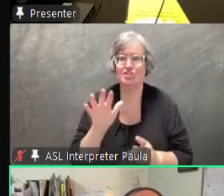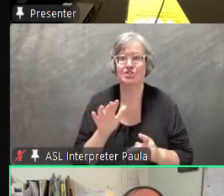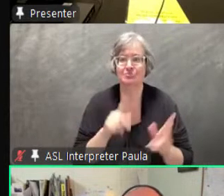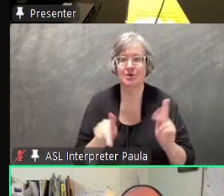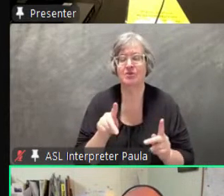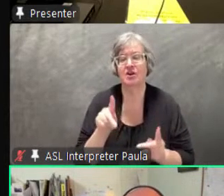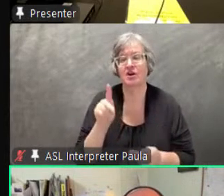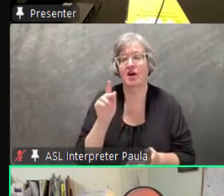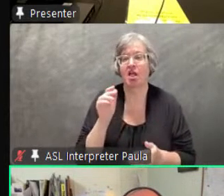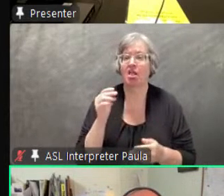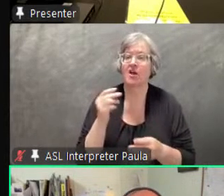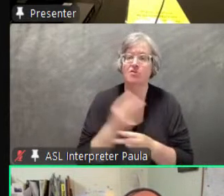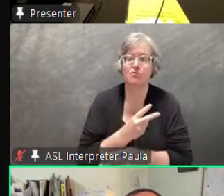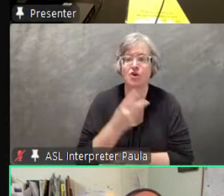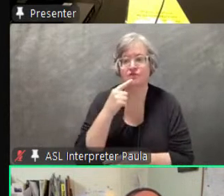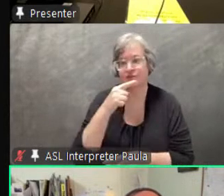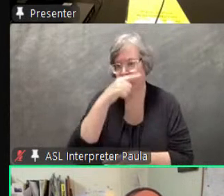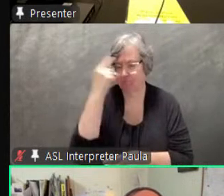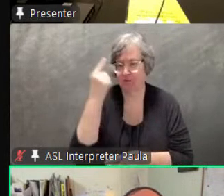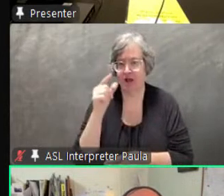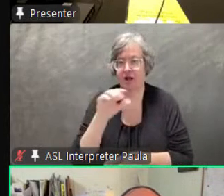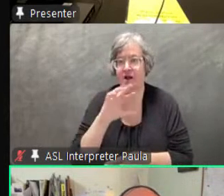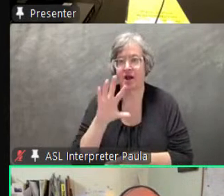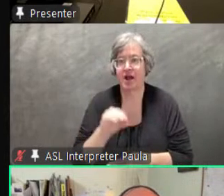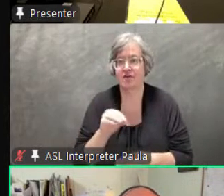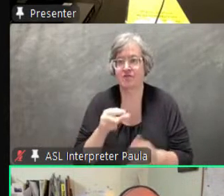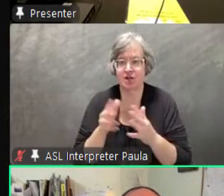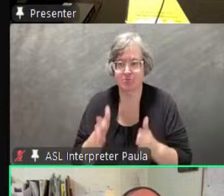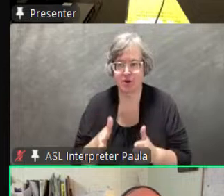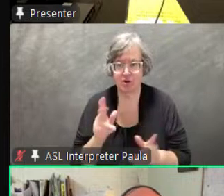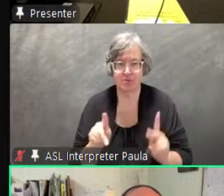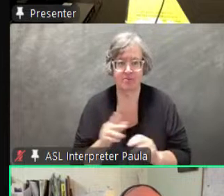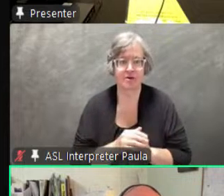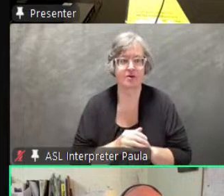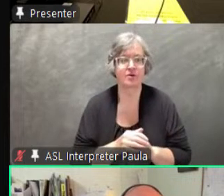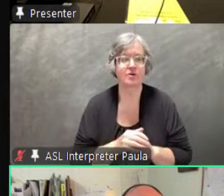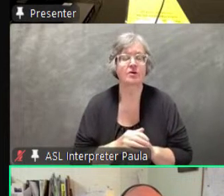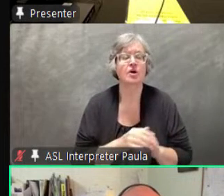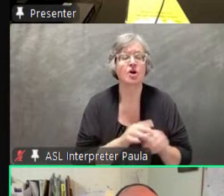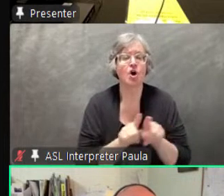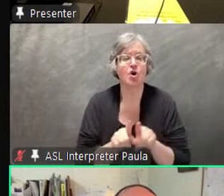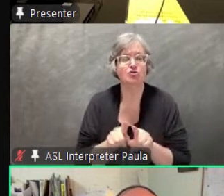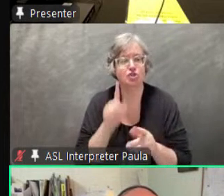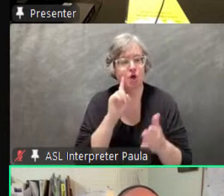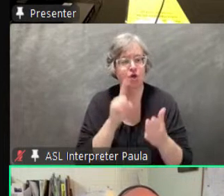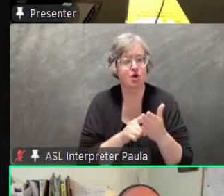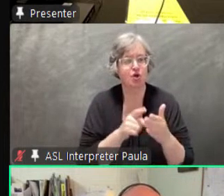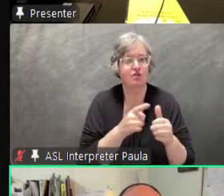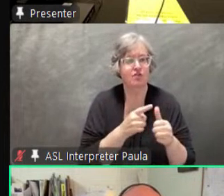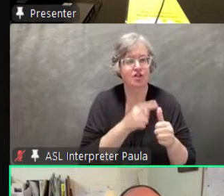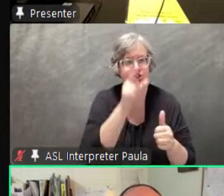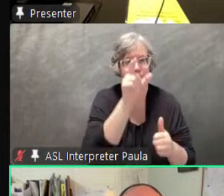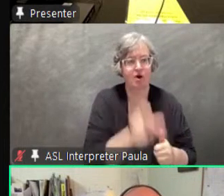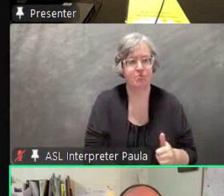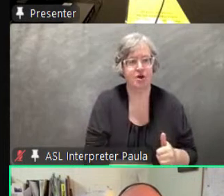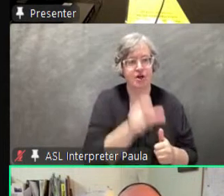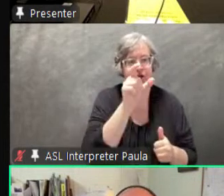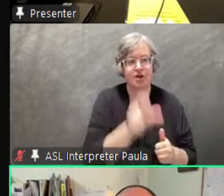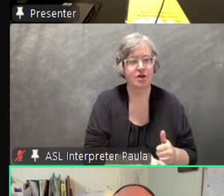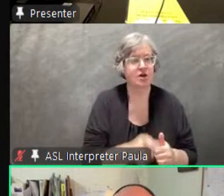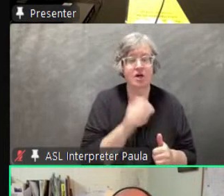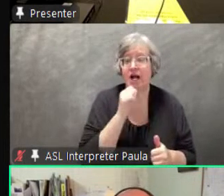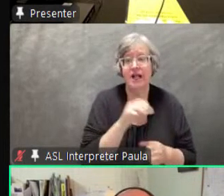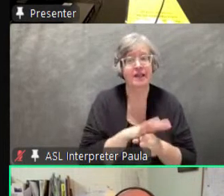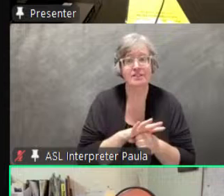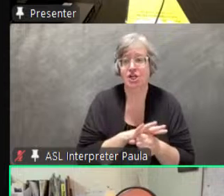than average for Black or African American folks. The other thing to notice, though, if you look at the first column, is that the problem isn't the